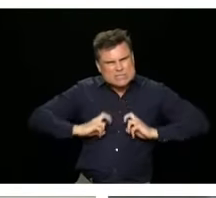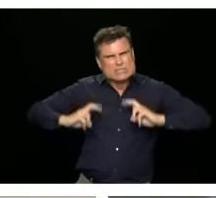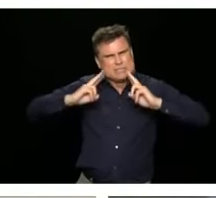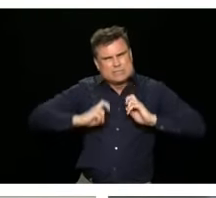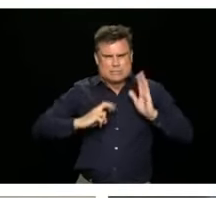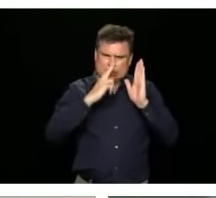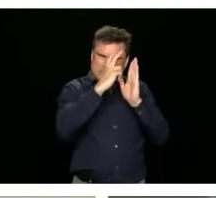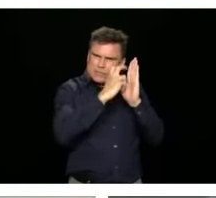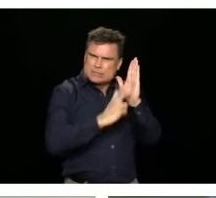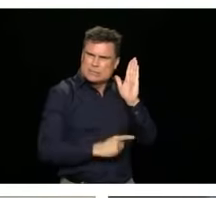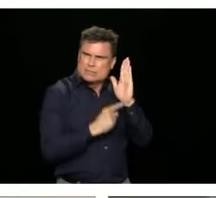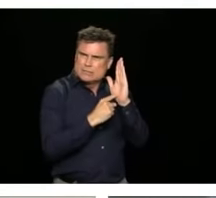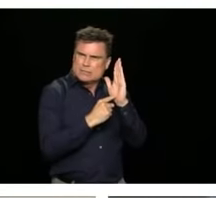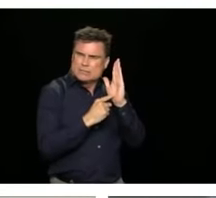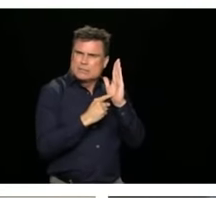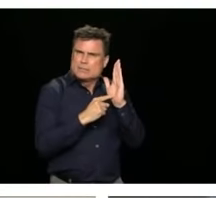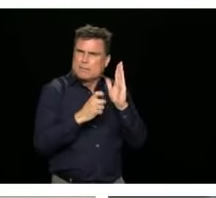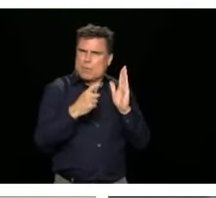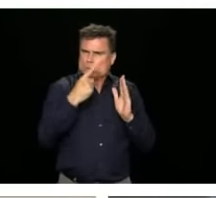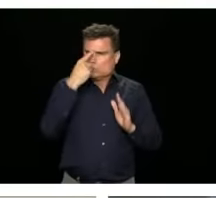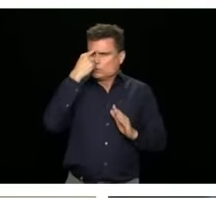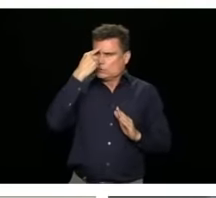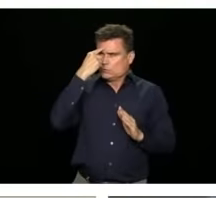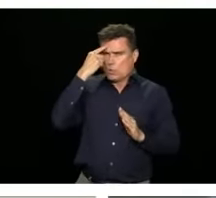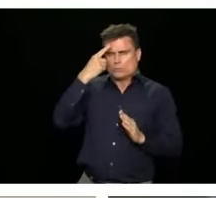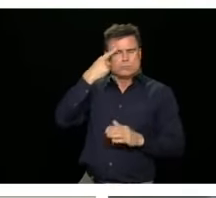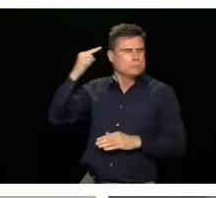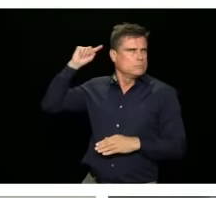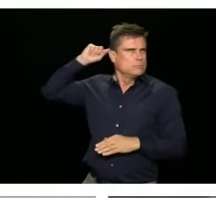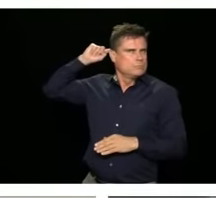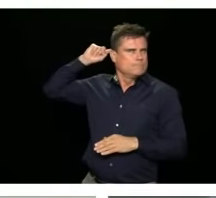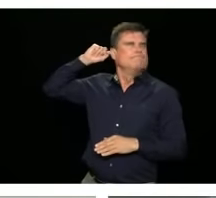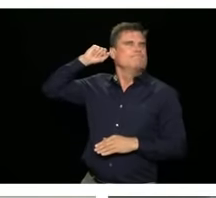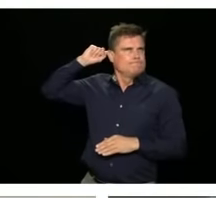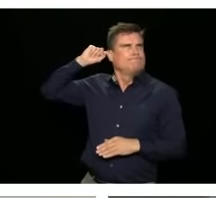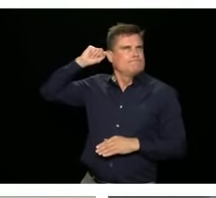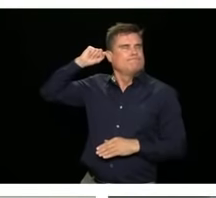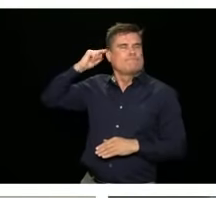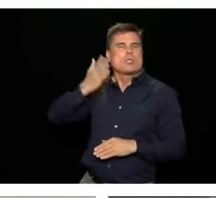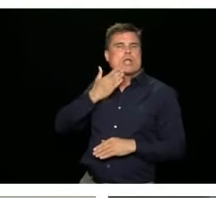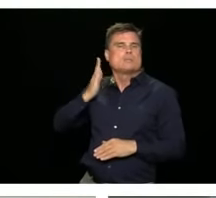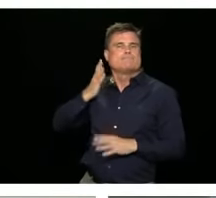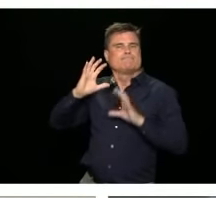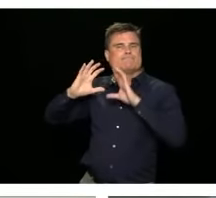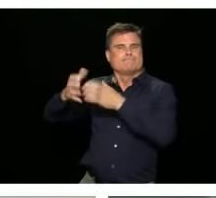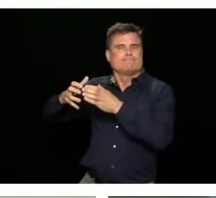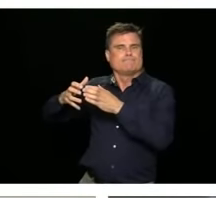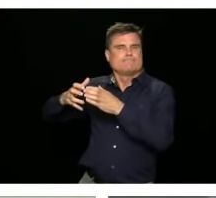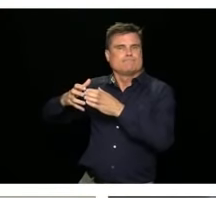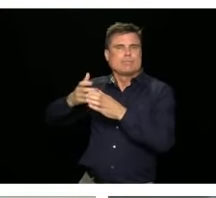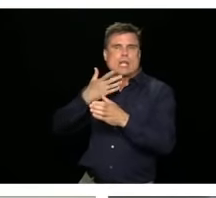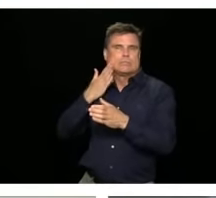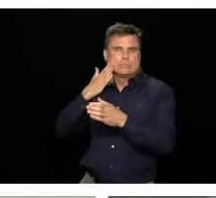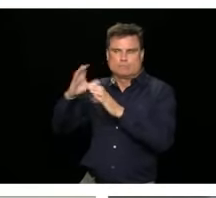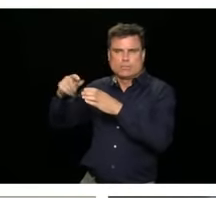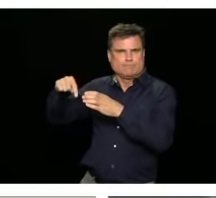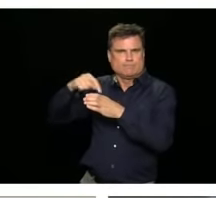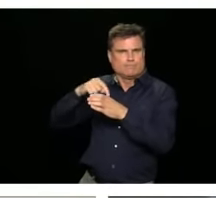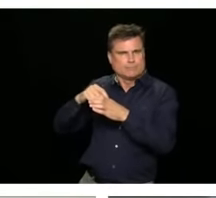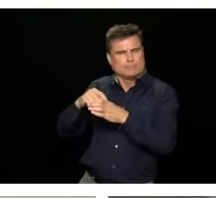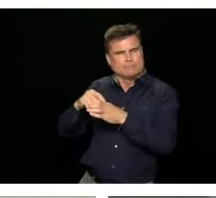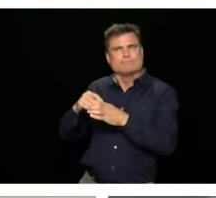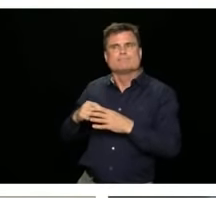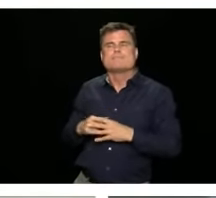on how far along the spectrum of being a racially homogeneous all the way to a fully